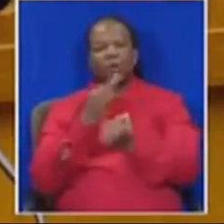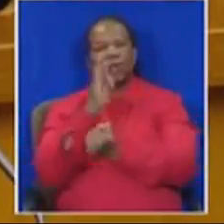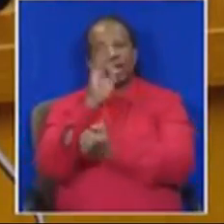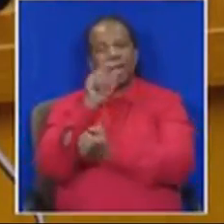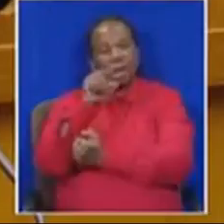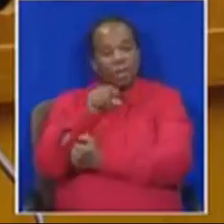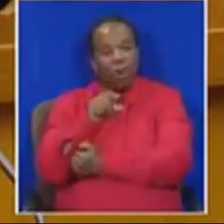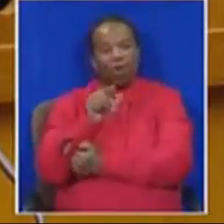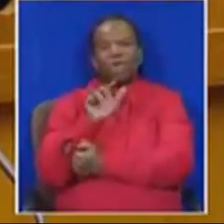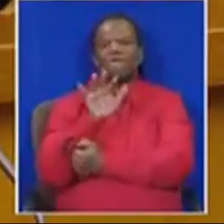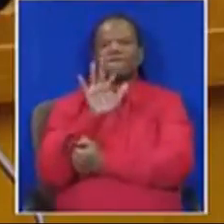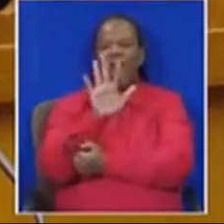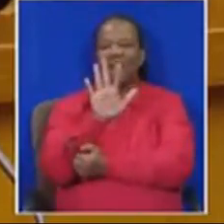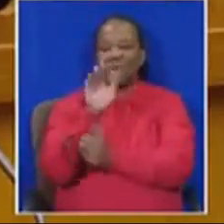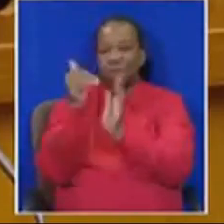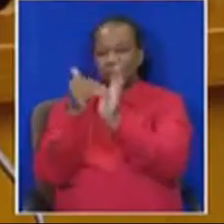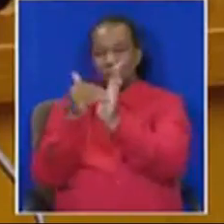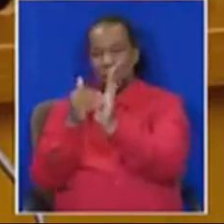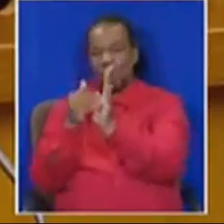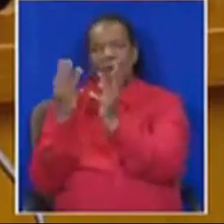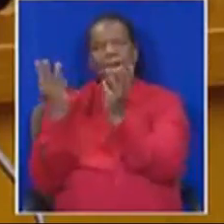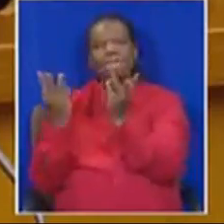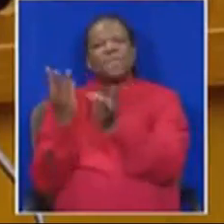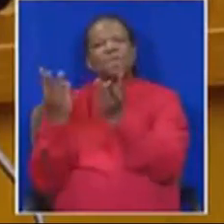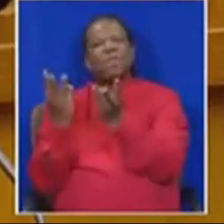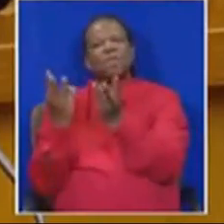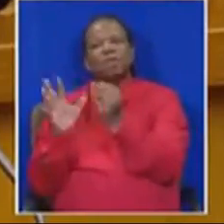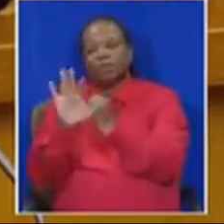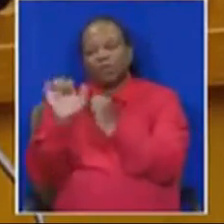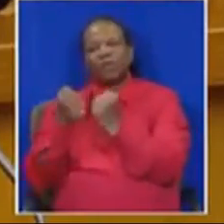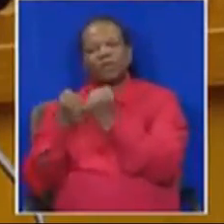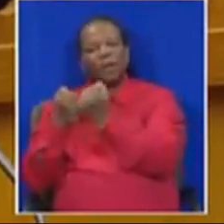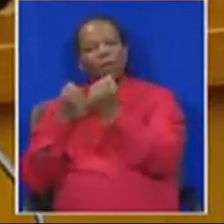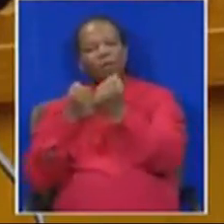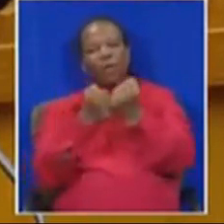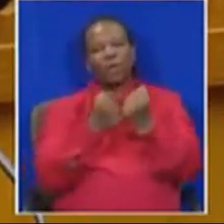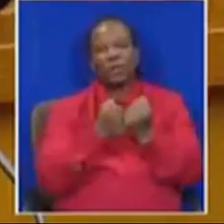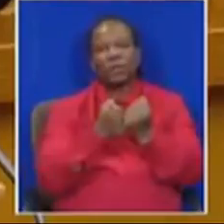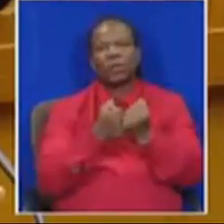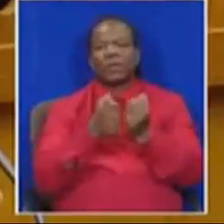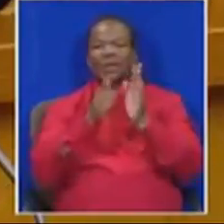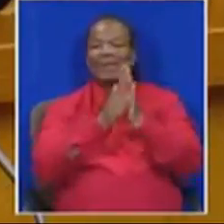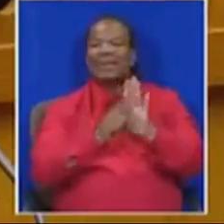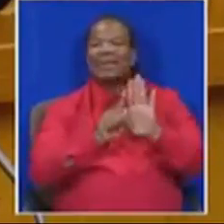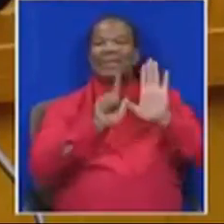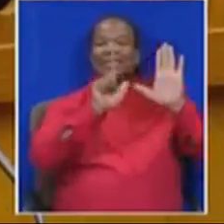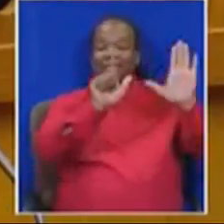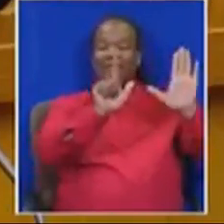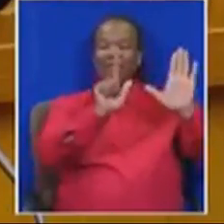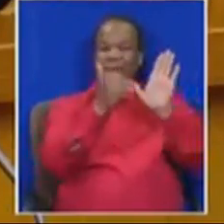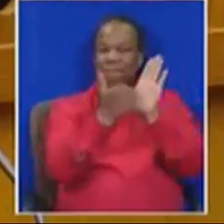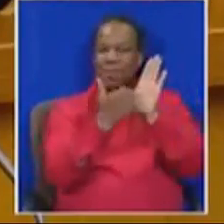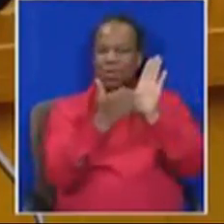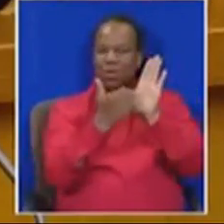indigent households across the length and the breadth of our country. More than 17 million social grants are